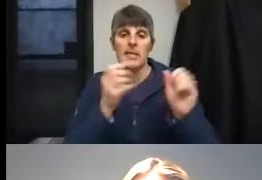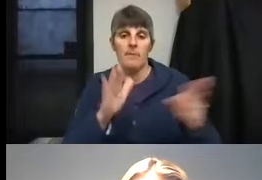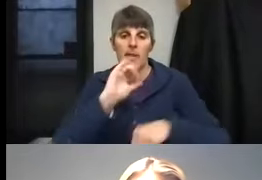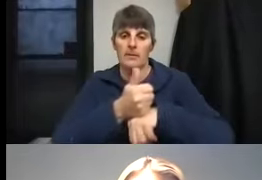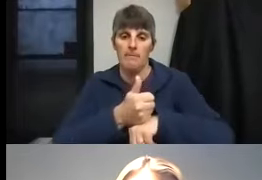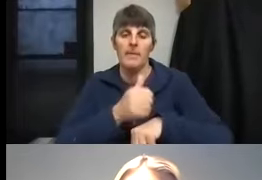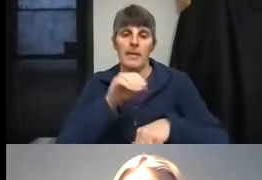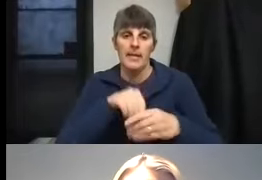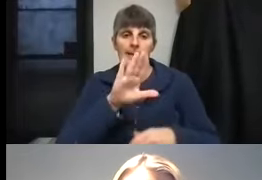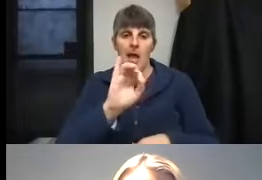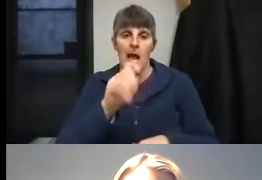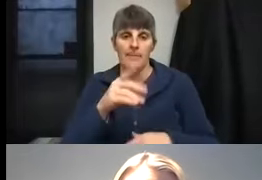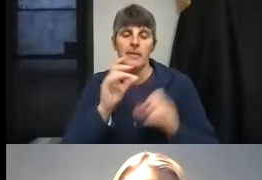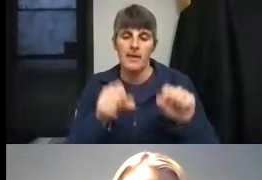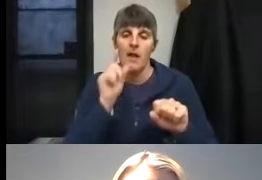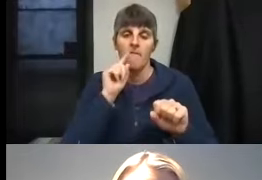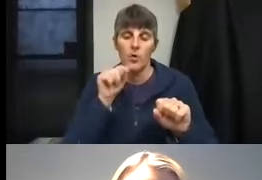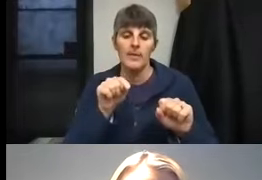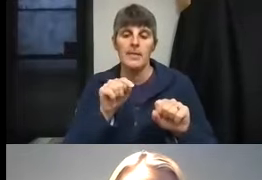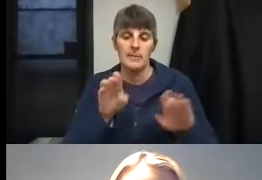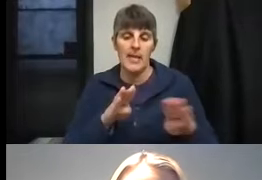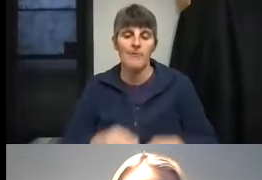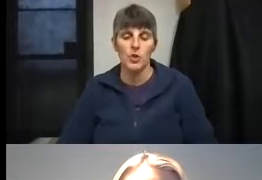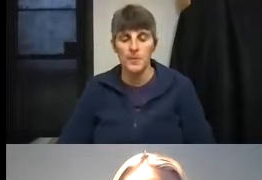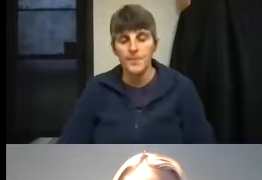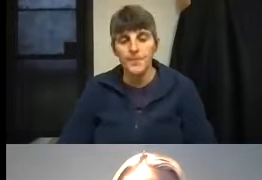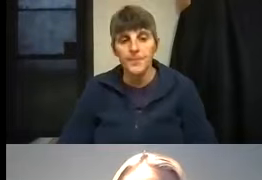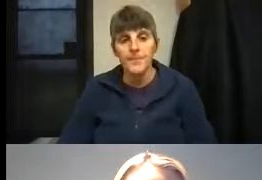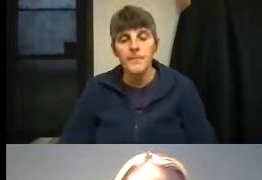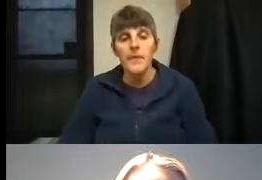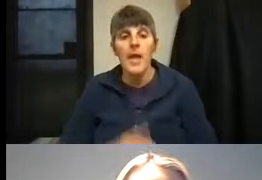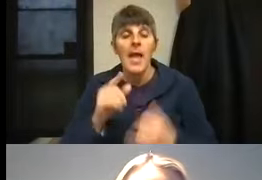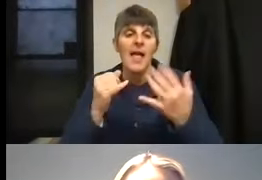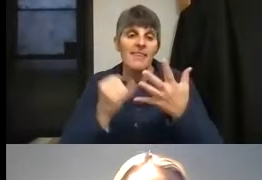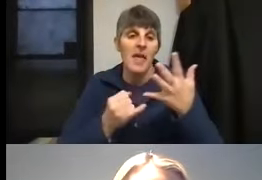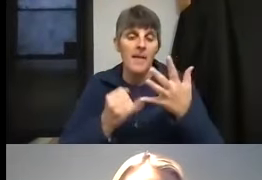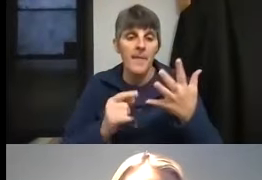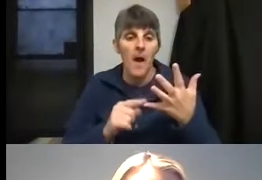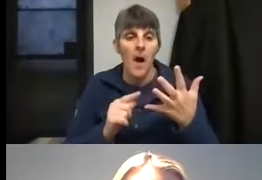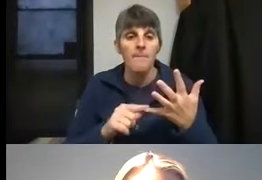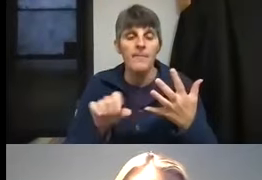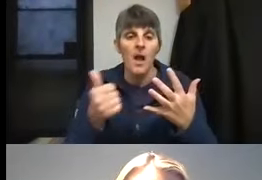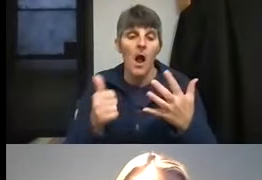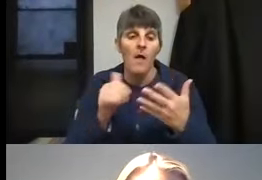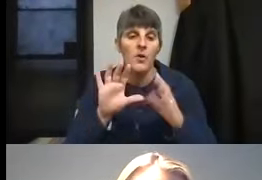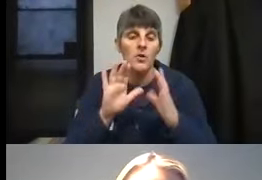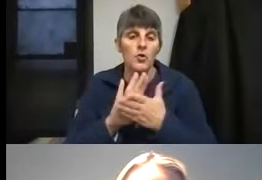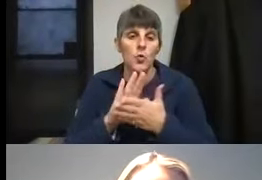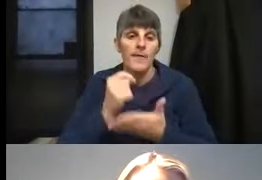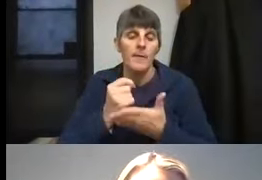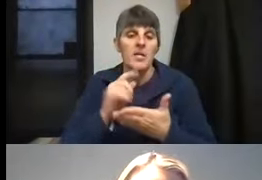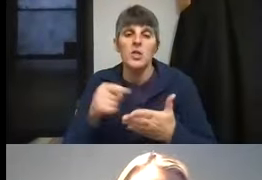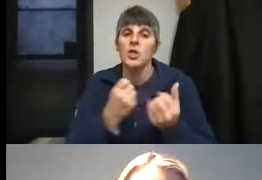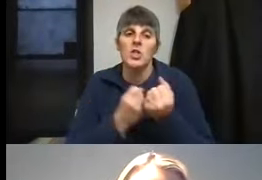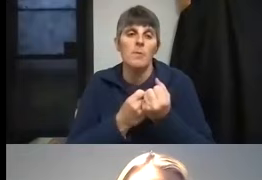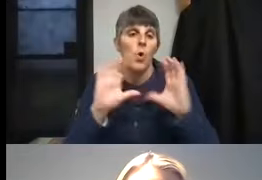your child's IEP for these behaviors. And then, you know, the other school therapies, just a